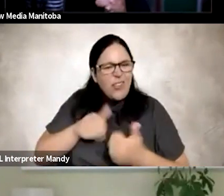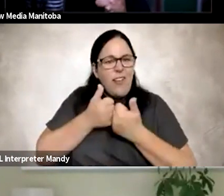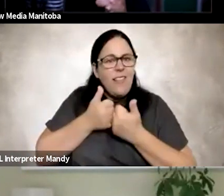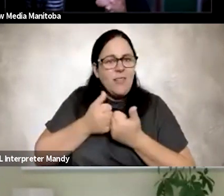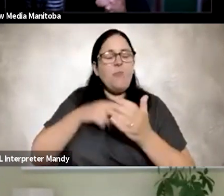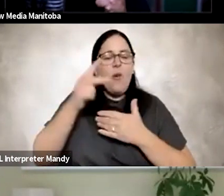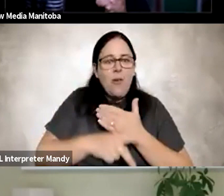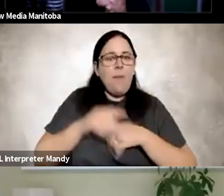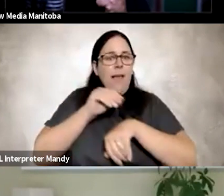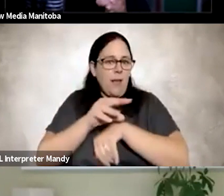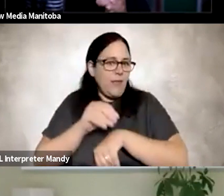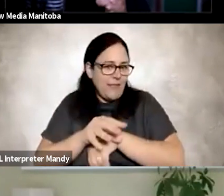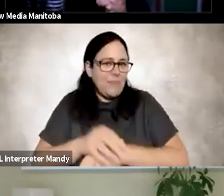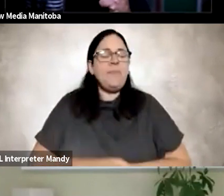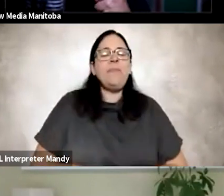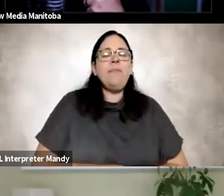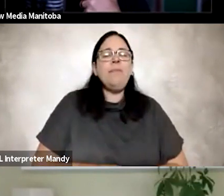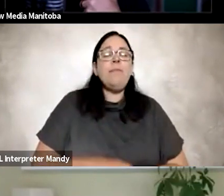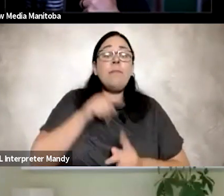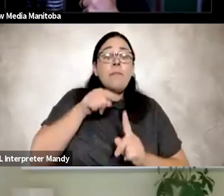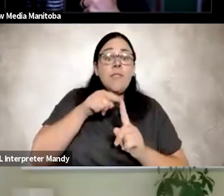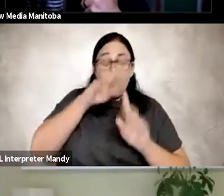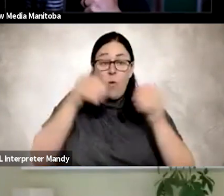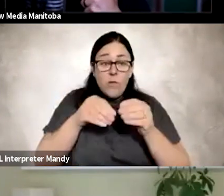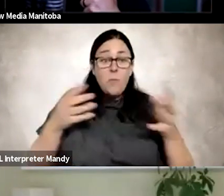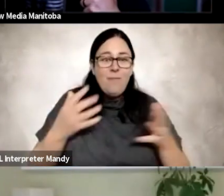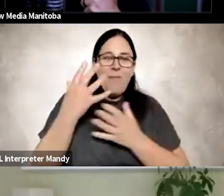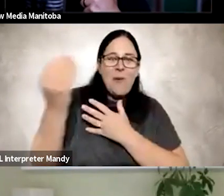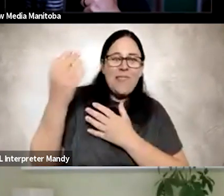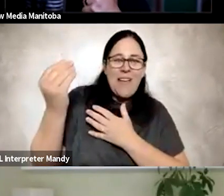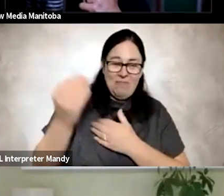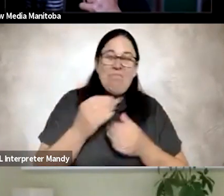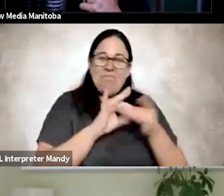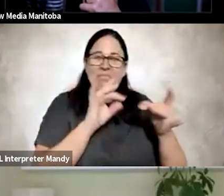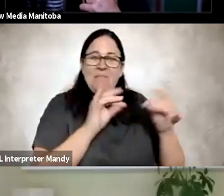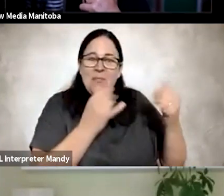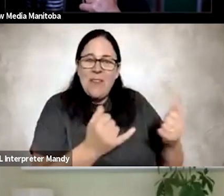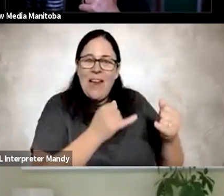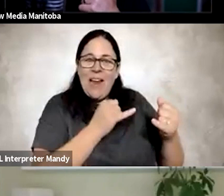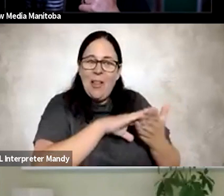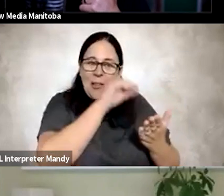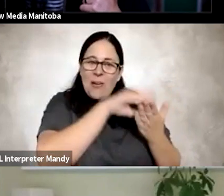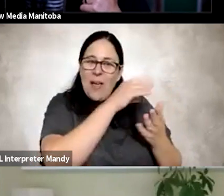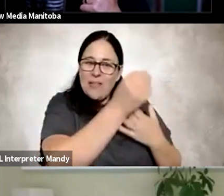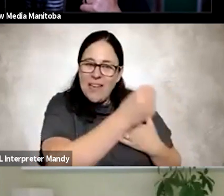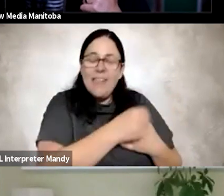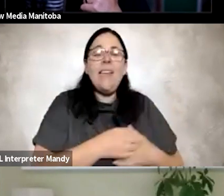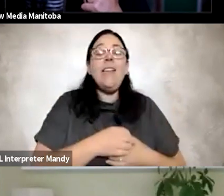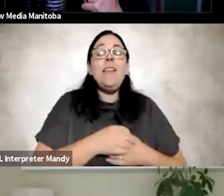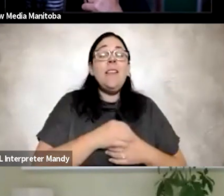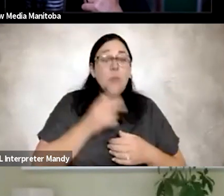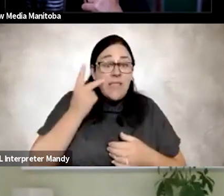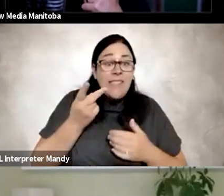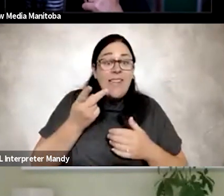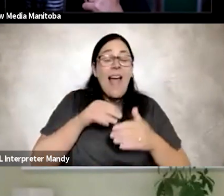trainings, and counseling. With a focus on being outdoors, which is what we're going to hear about today, increasing success,